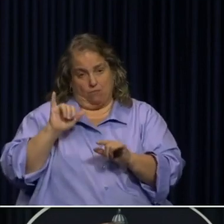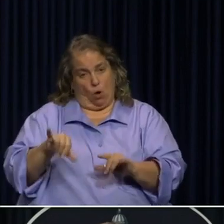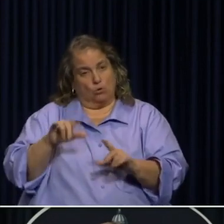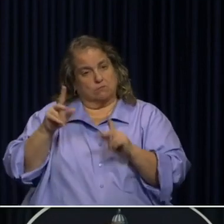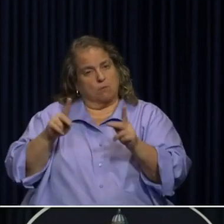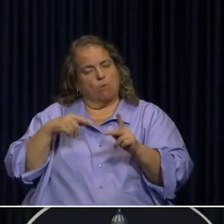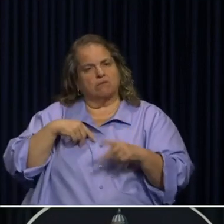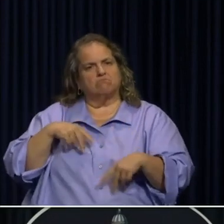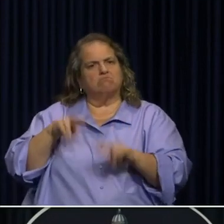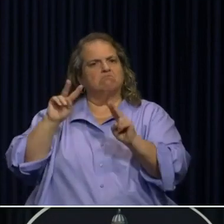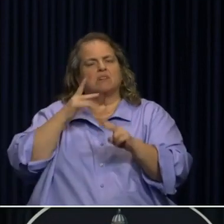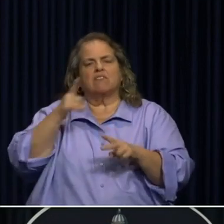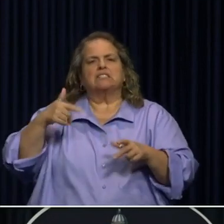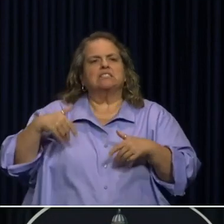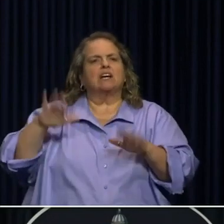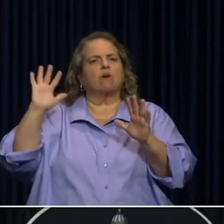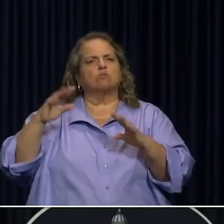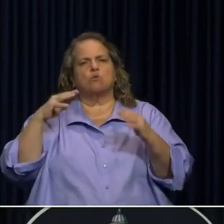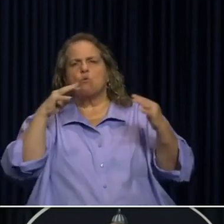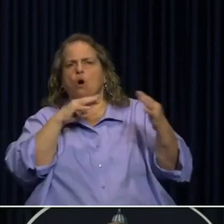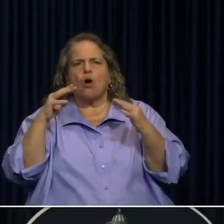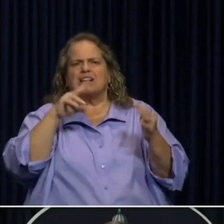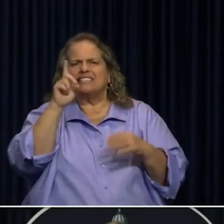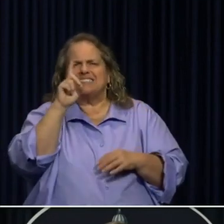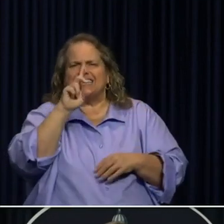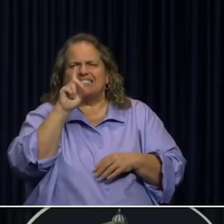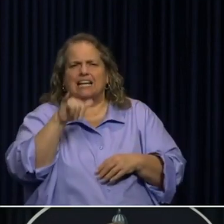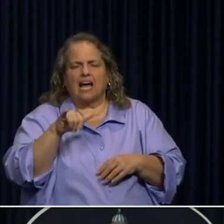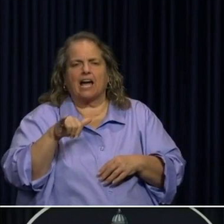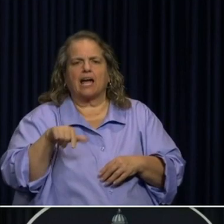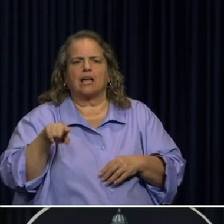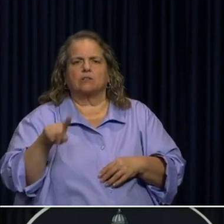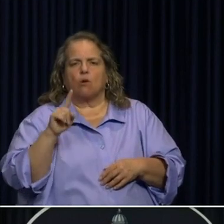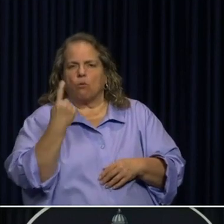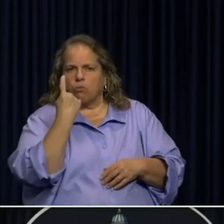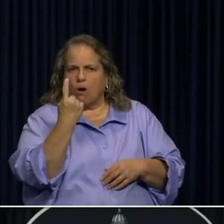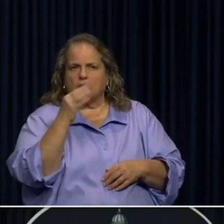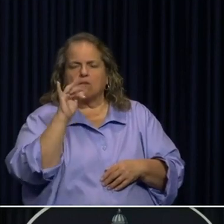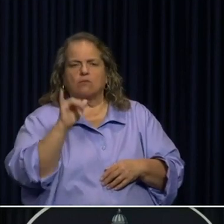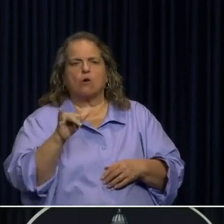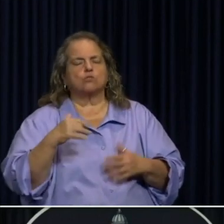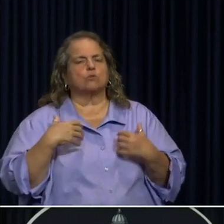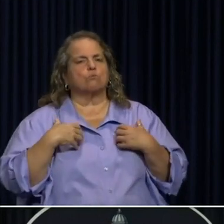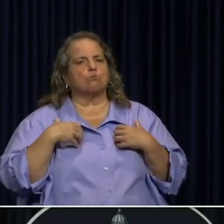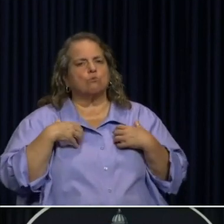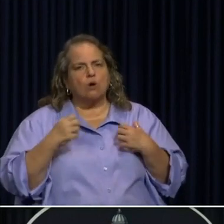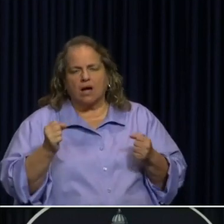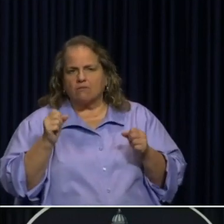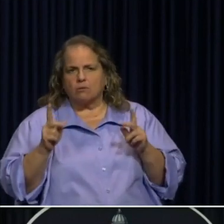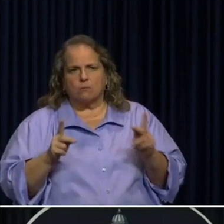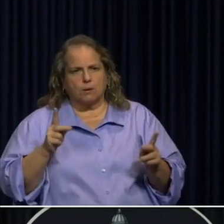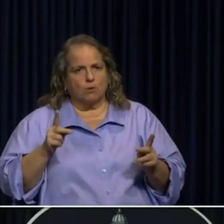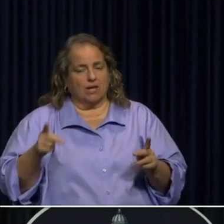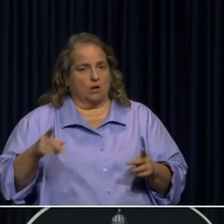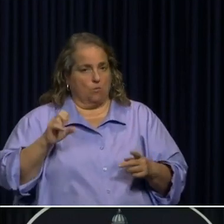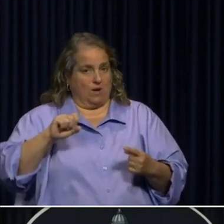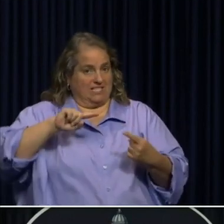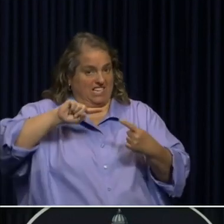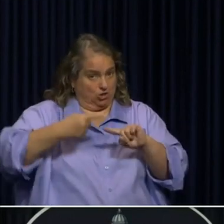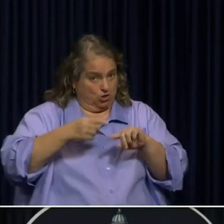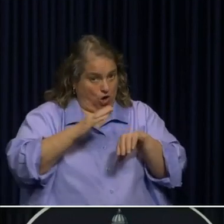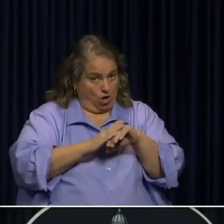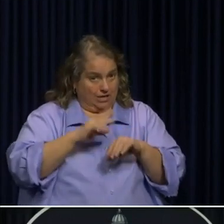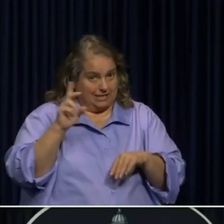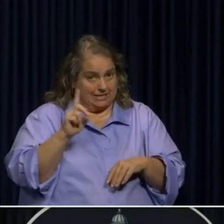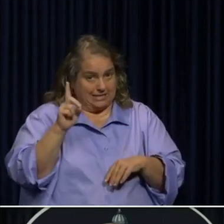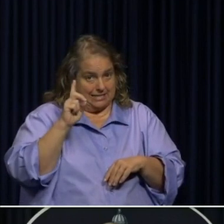that we can do this because they did, he's one of those very brave souls. He was injured on D-Day. He